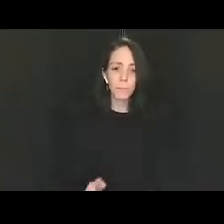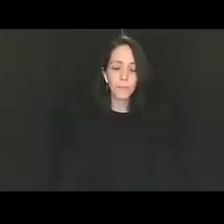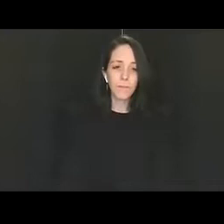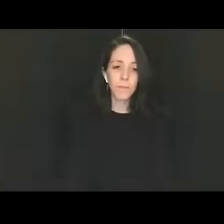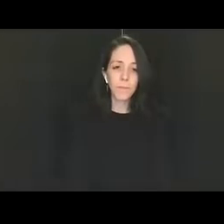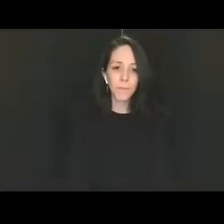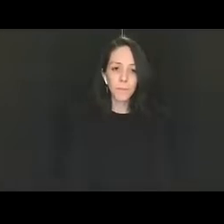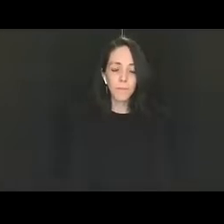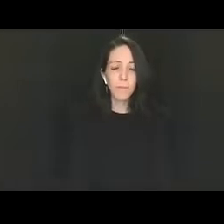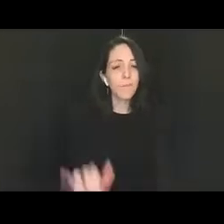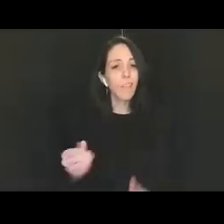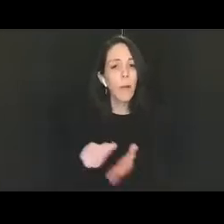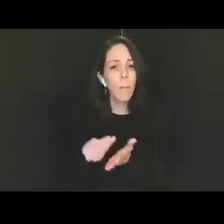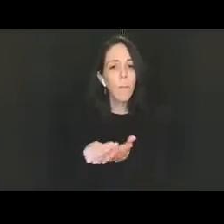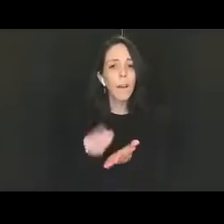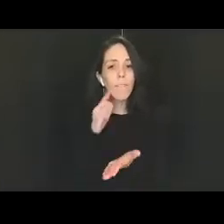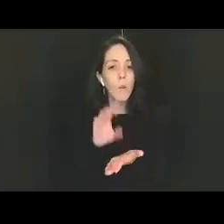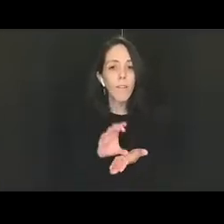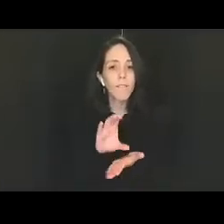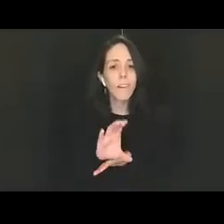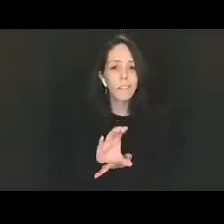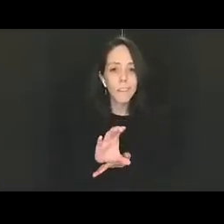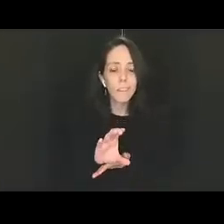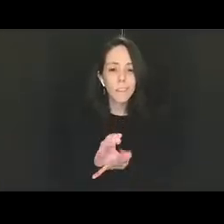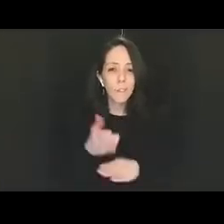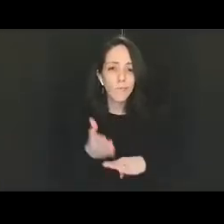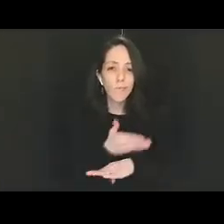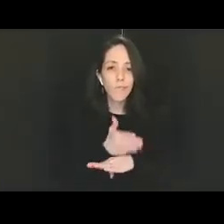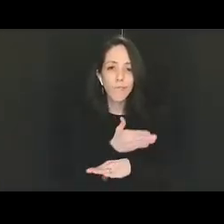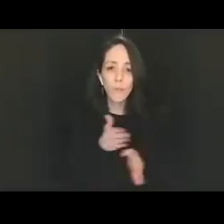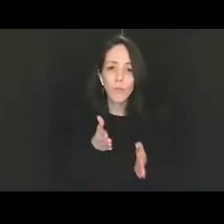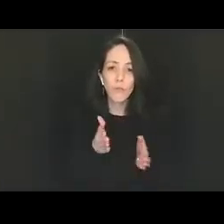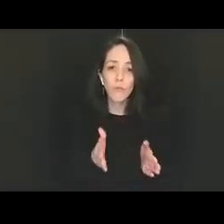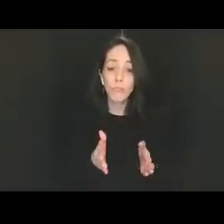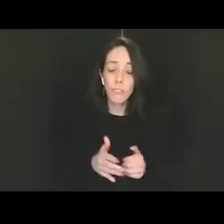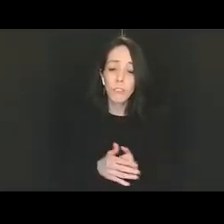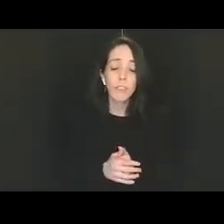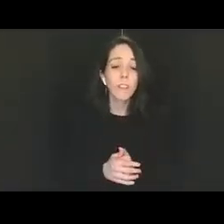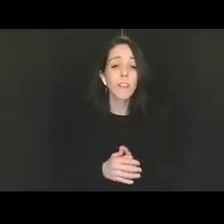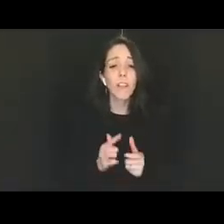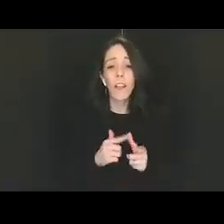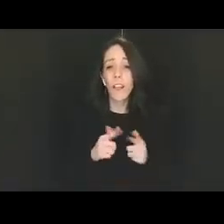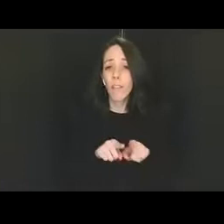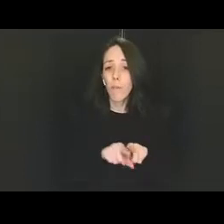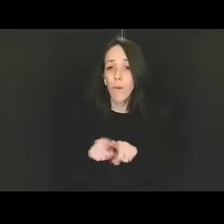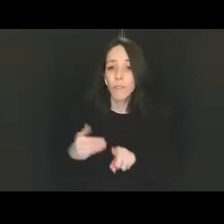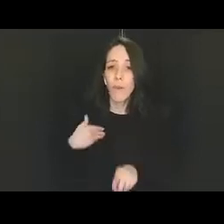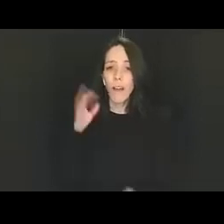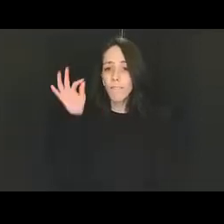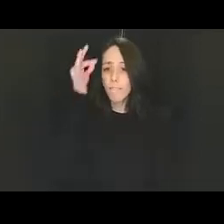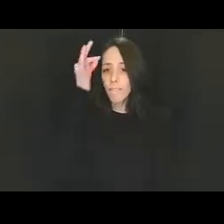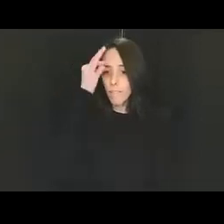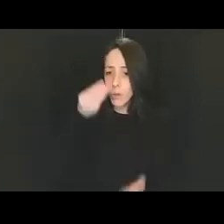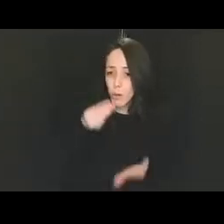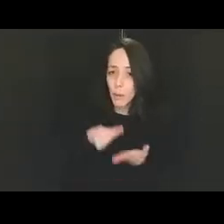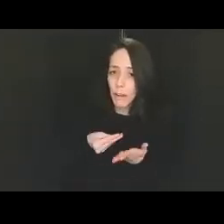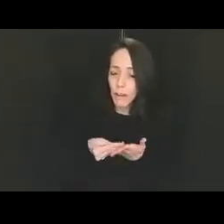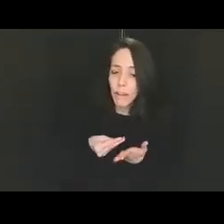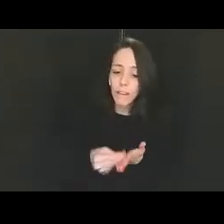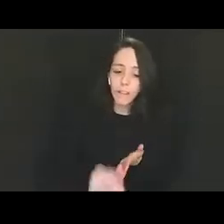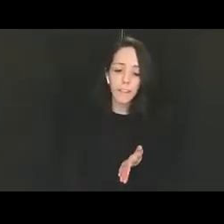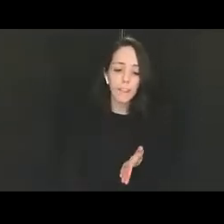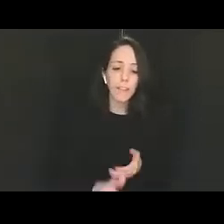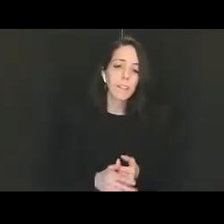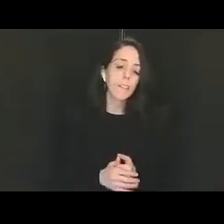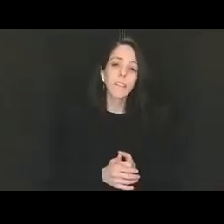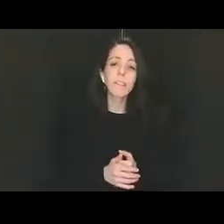major streets improvements. But then there are federal dollars that are dedicated to certain